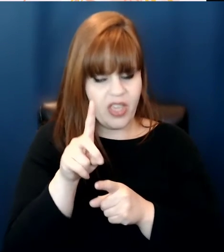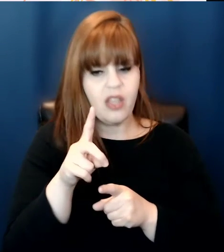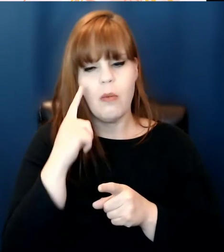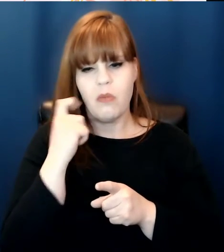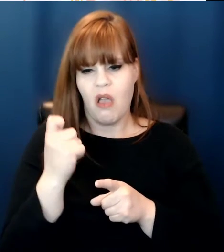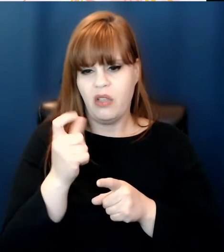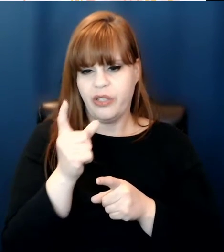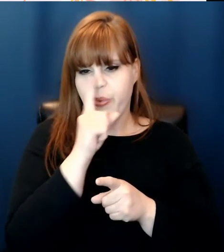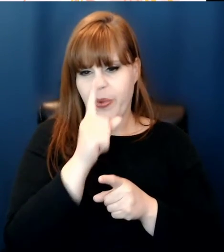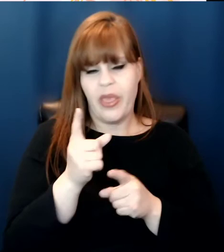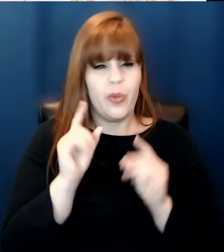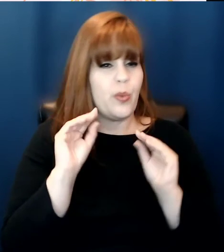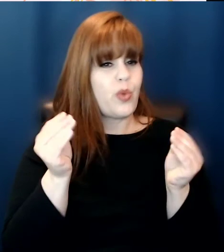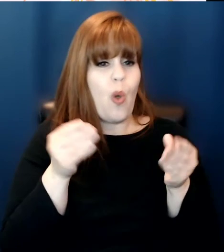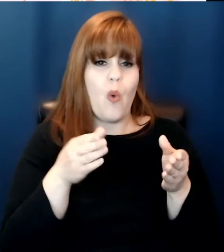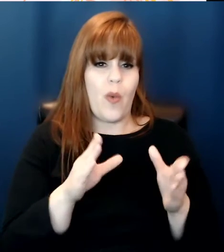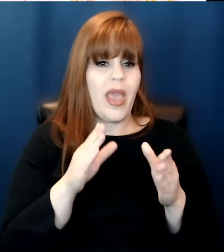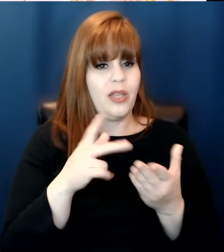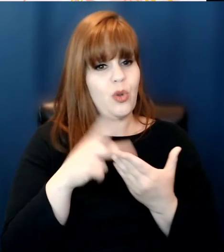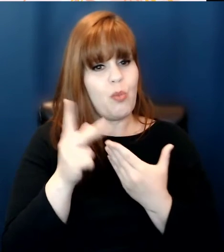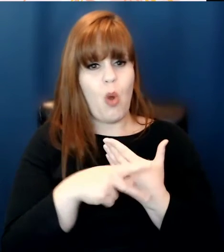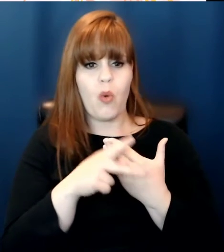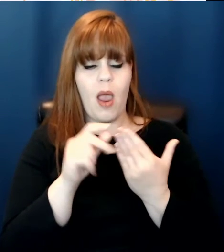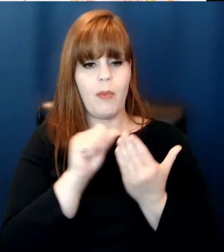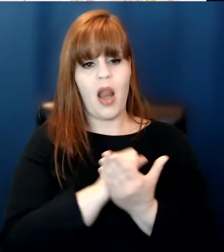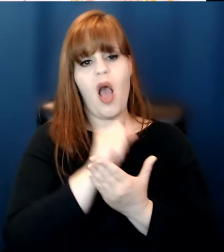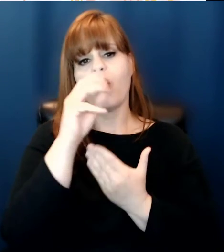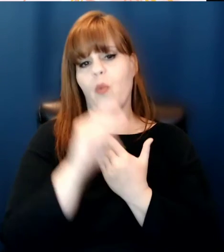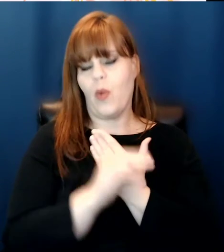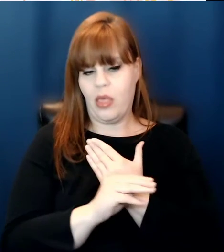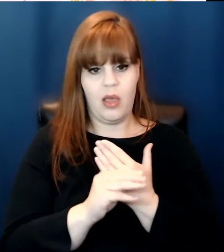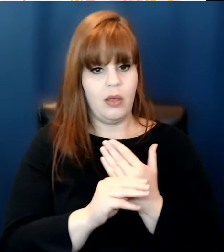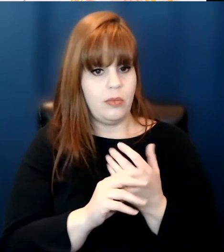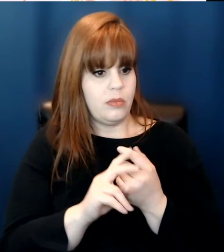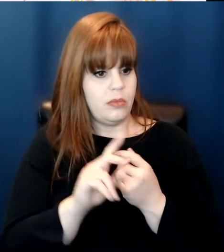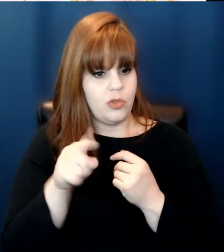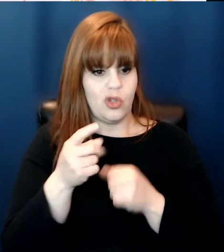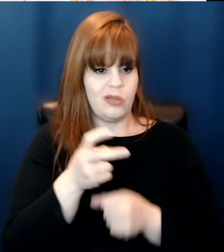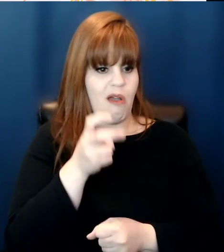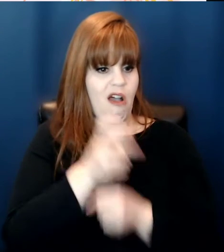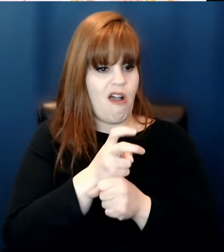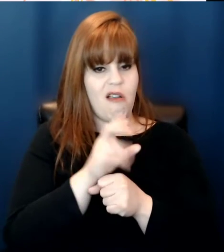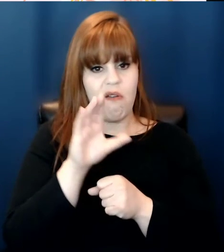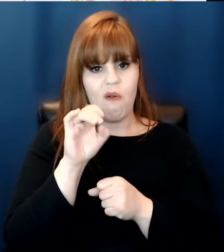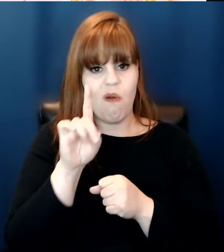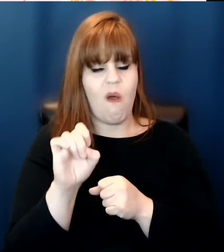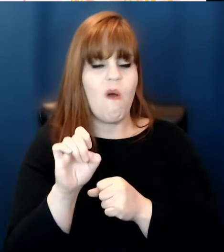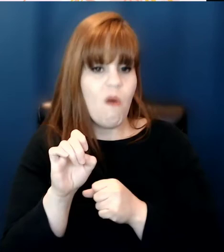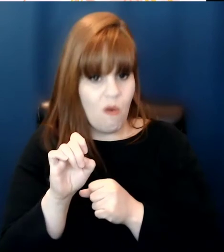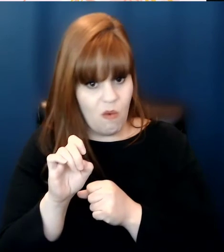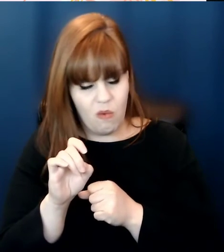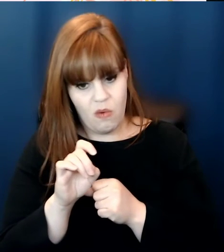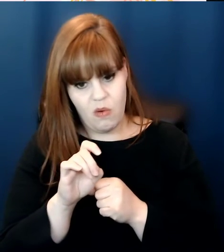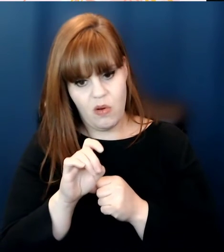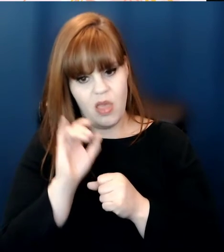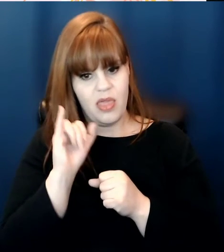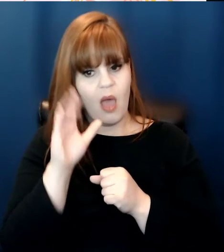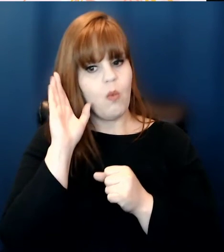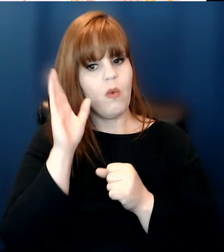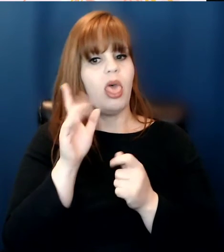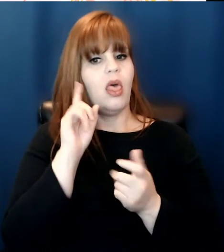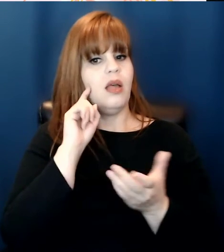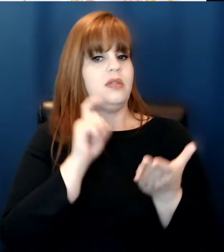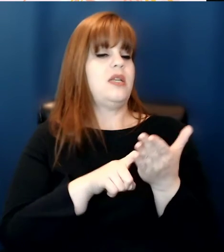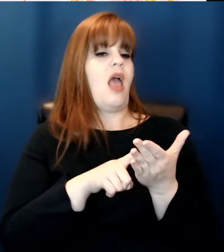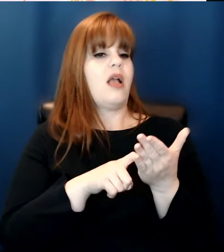because there's really no way to program an algorithm, just hard code an algorithm that is going to kind of detect,